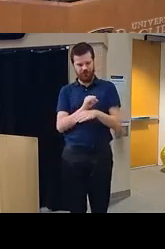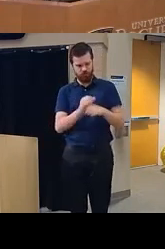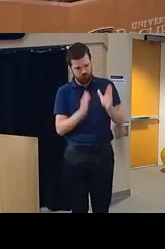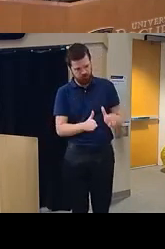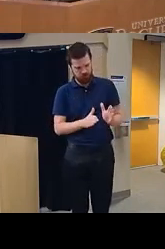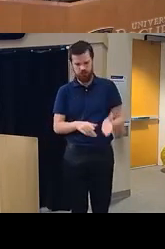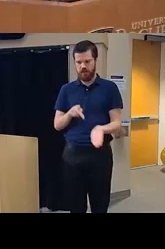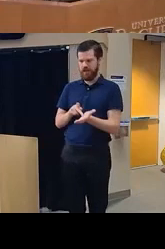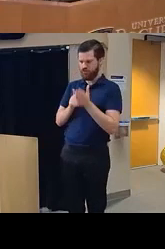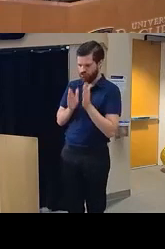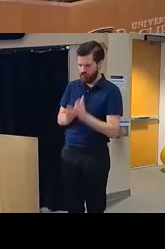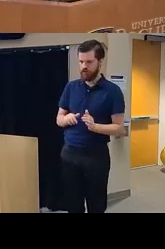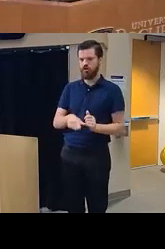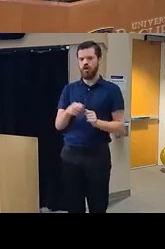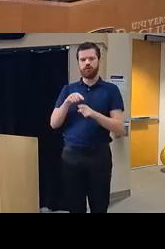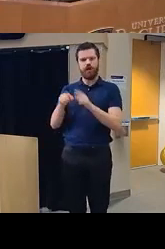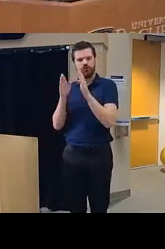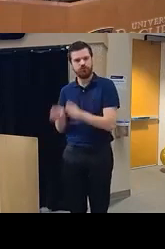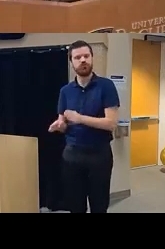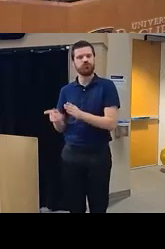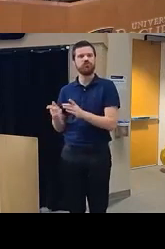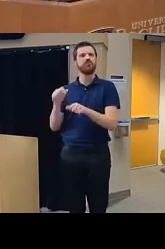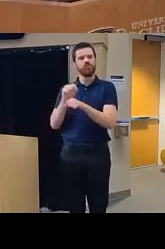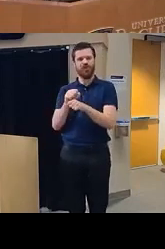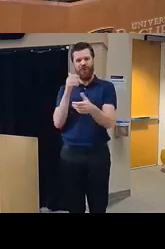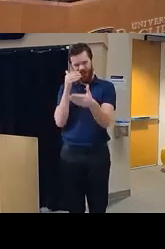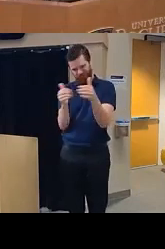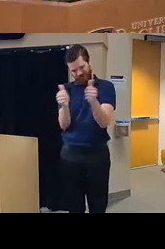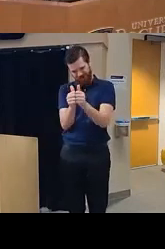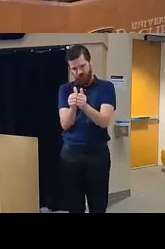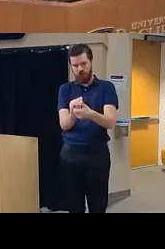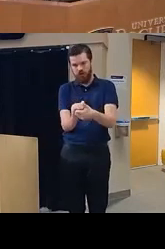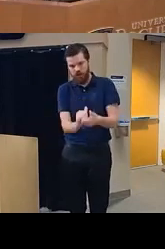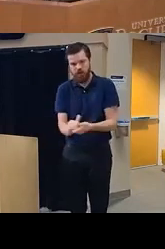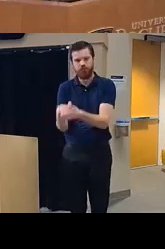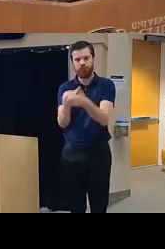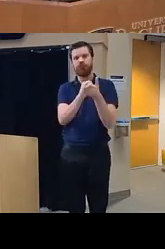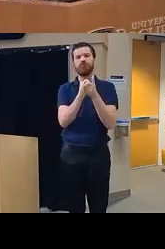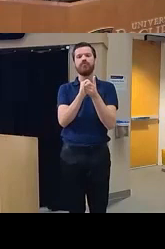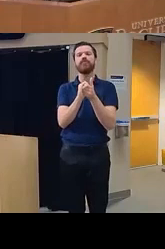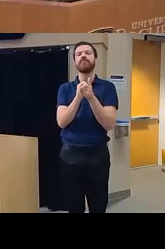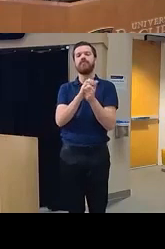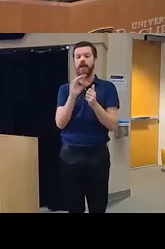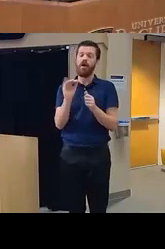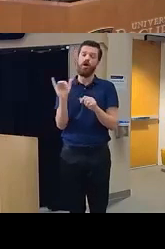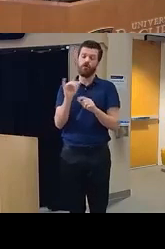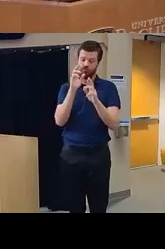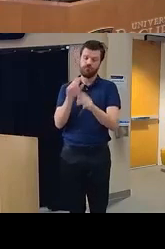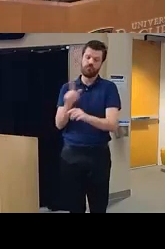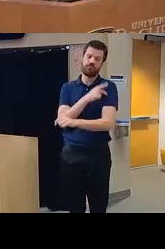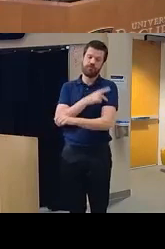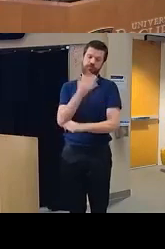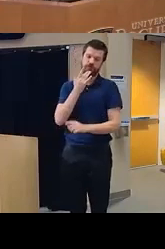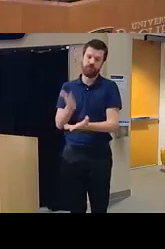or other specialists and psychiatrists work very closely together and collaborate and patient preferences. I